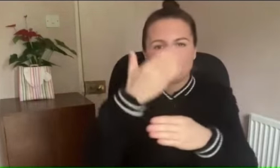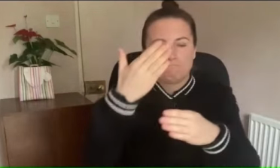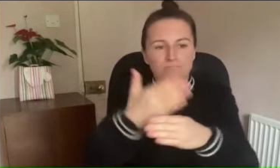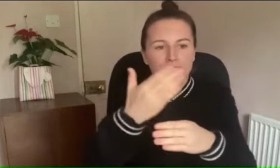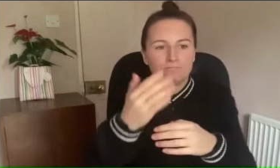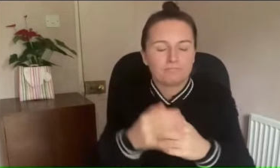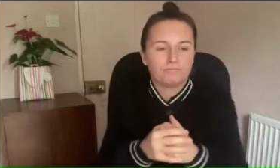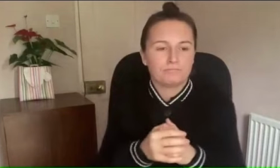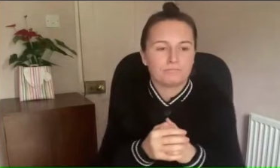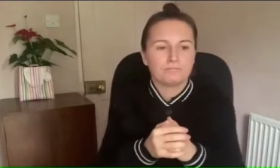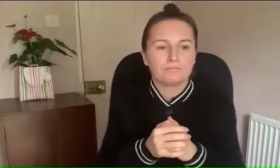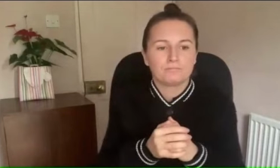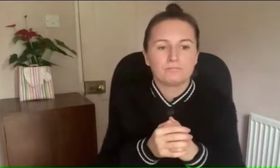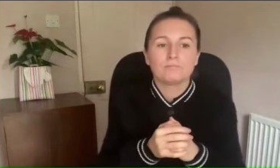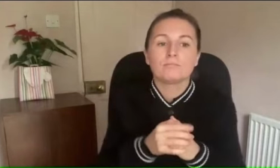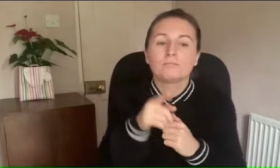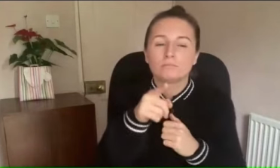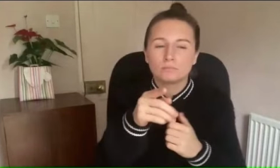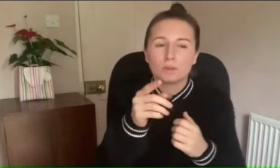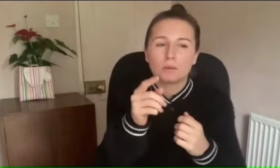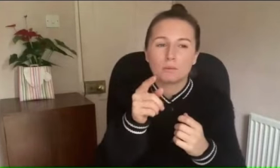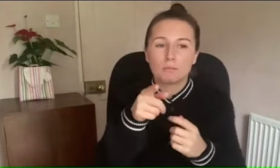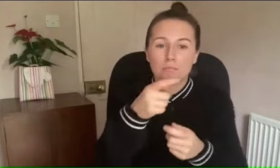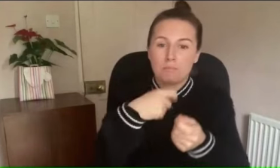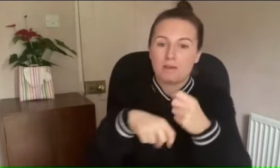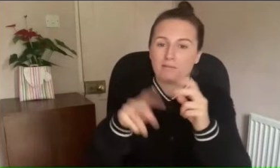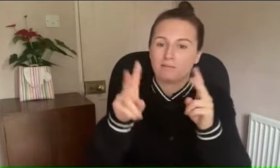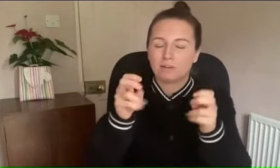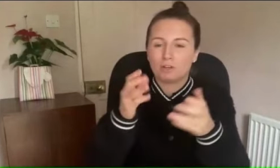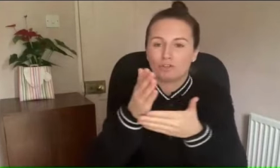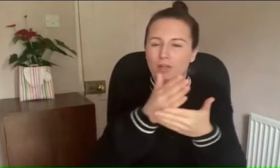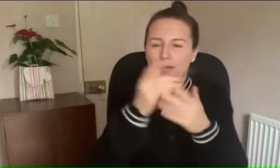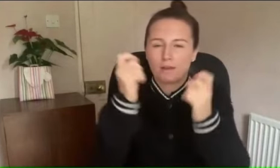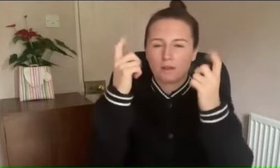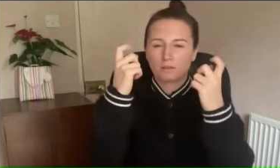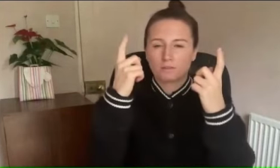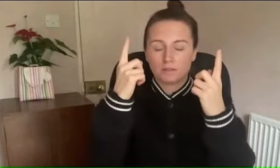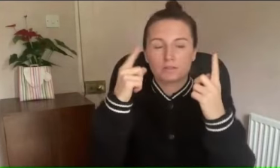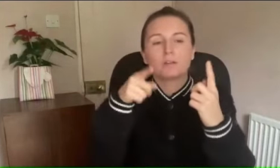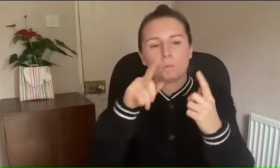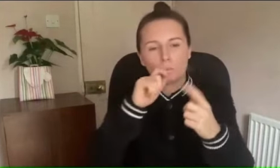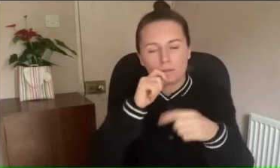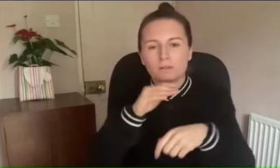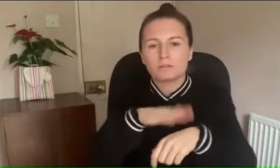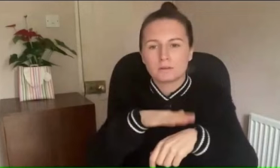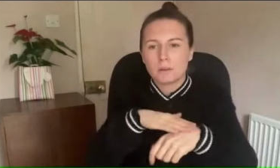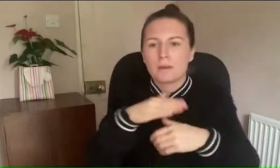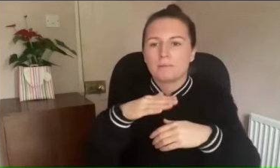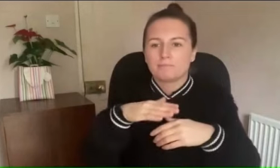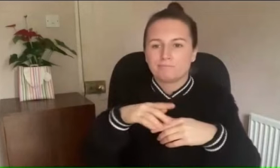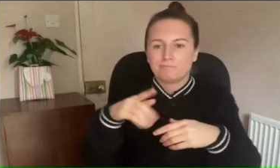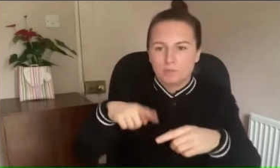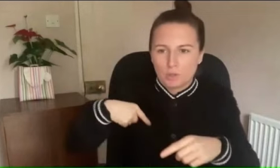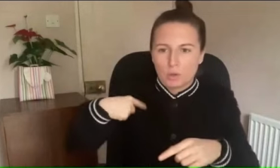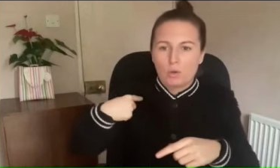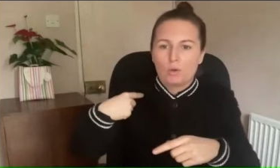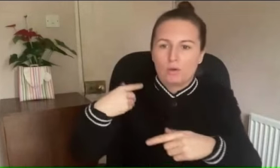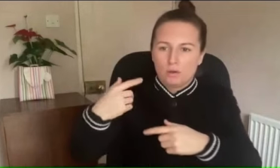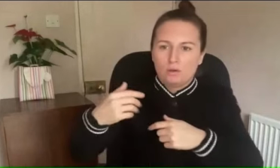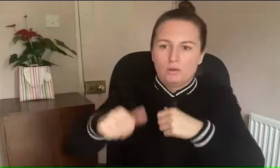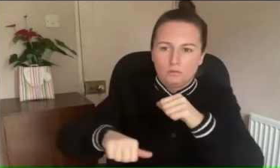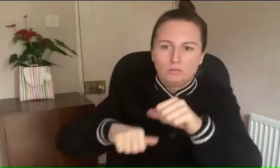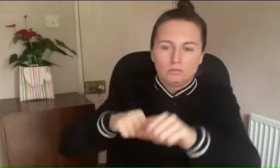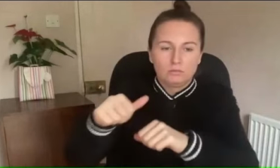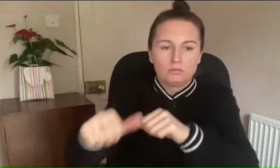It will take time to build this shared understanding, and the focus for the rest of this year is to start those conversations and start